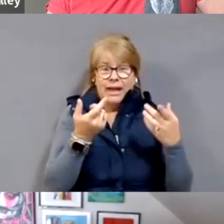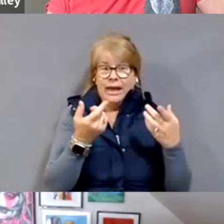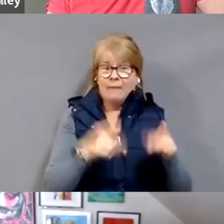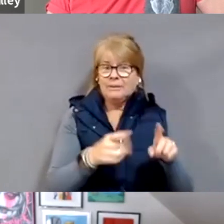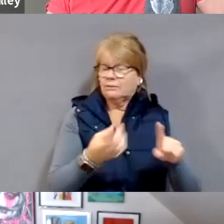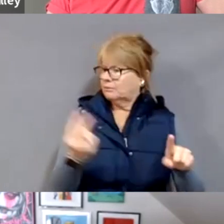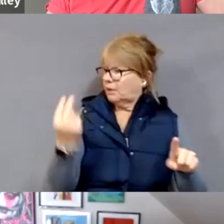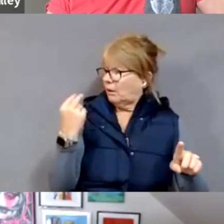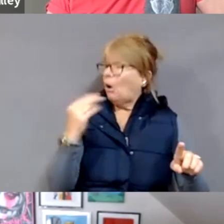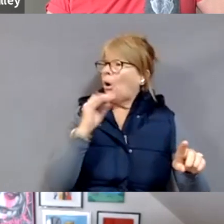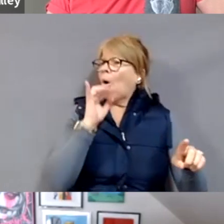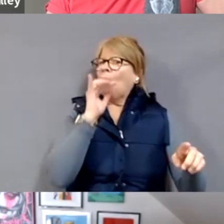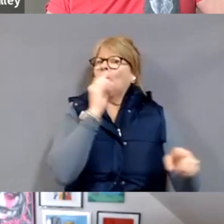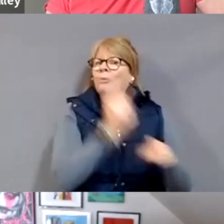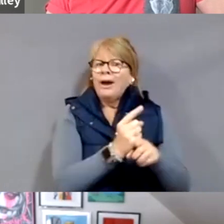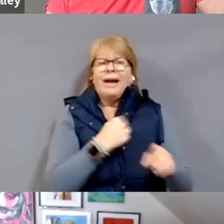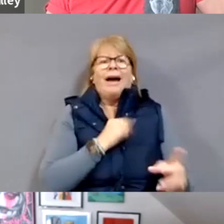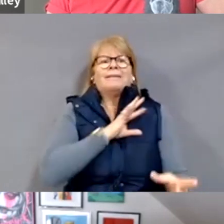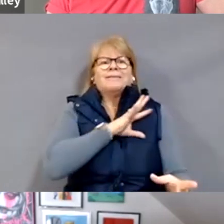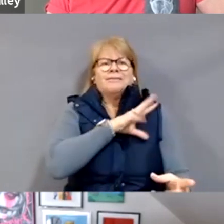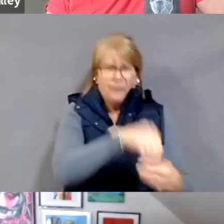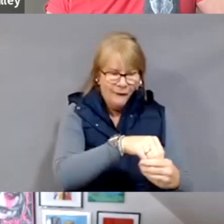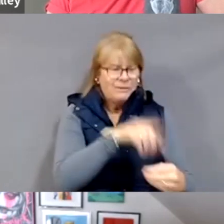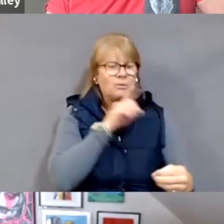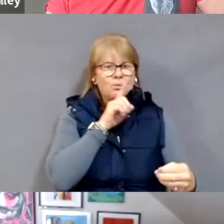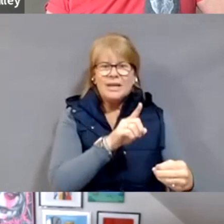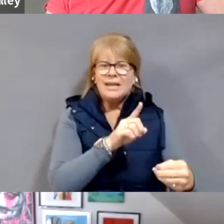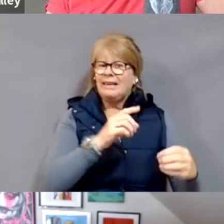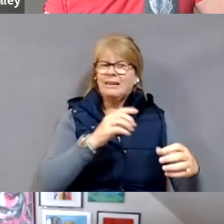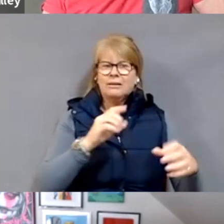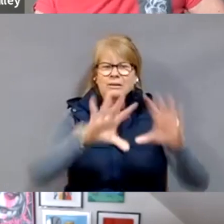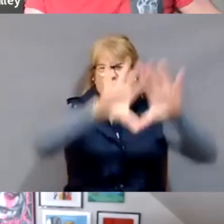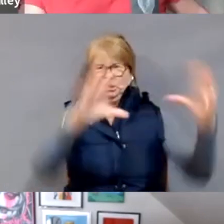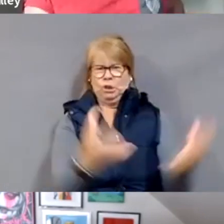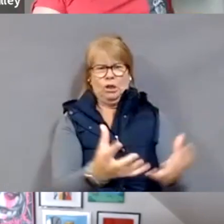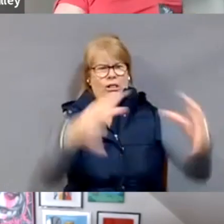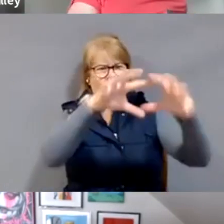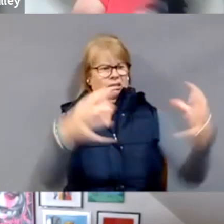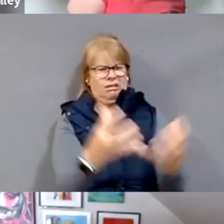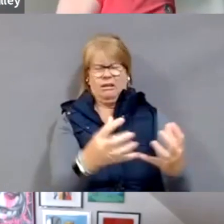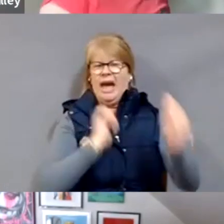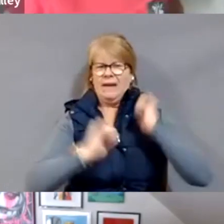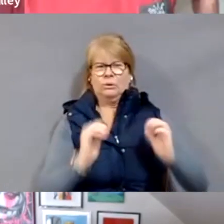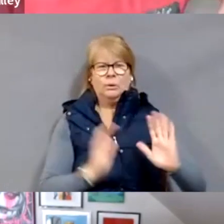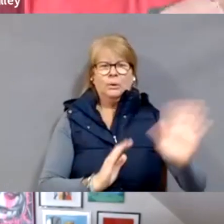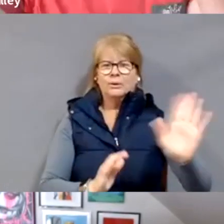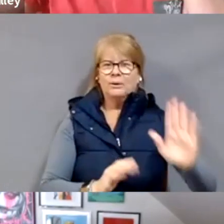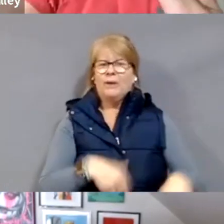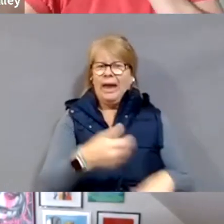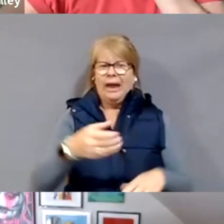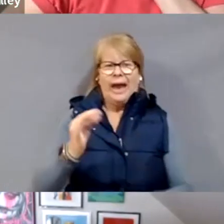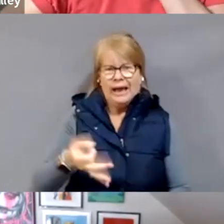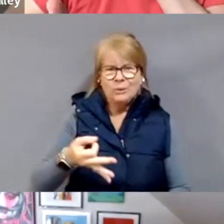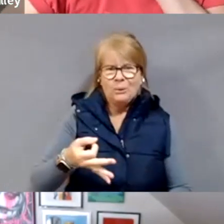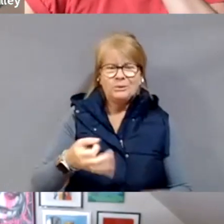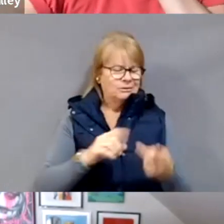oh frig, I was part of there was no circle. Like when you get in the circle, you go, no, there are assholes and there aren't